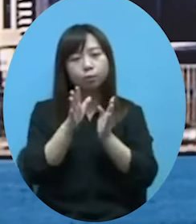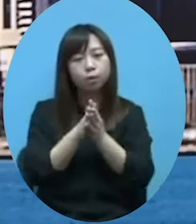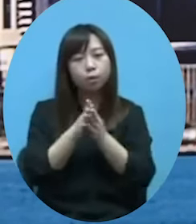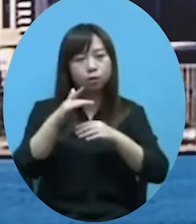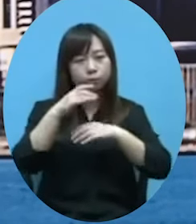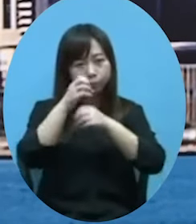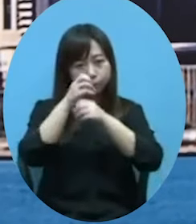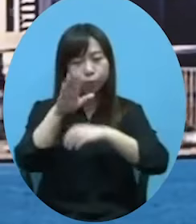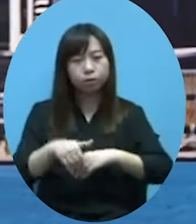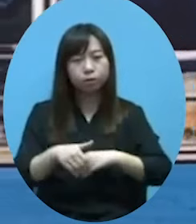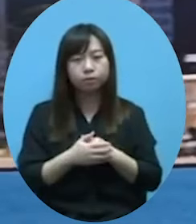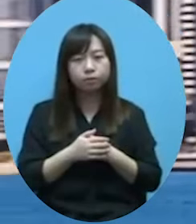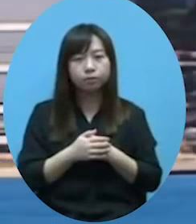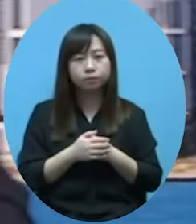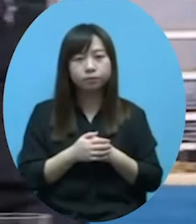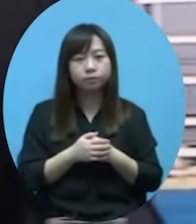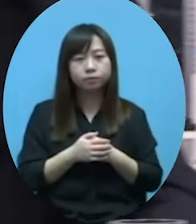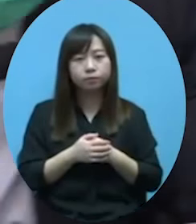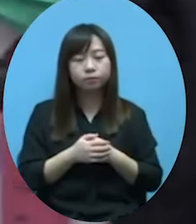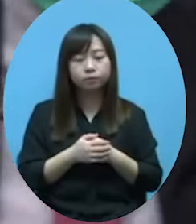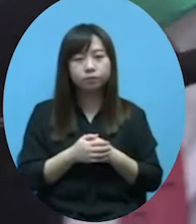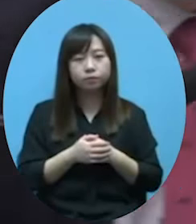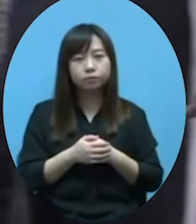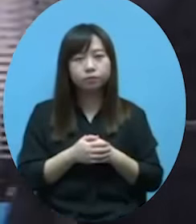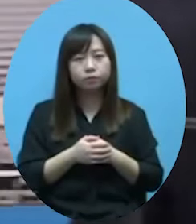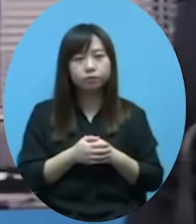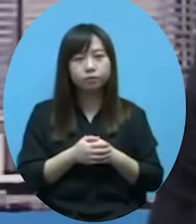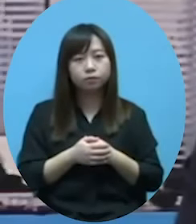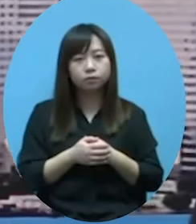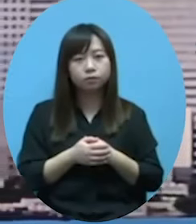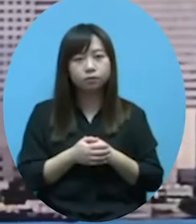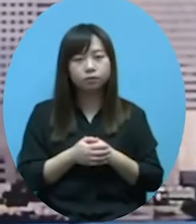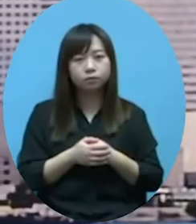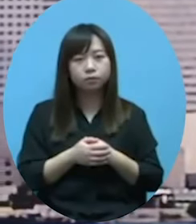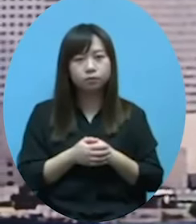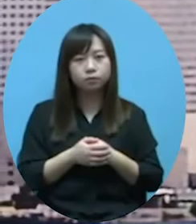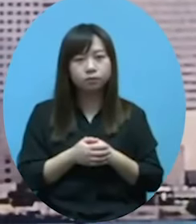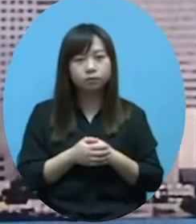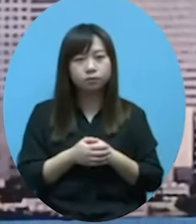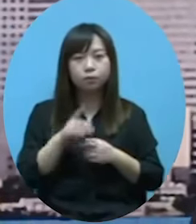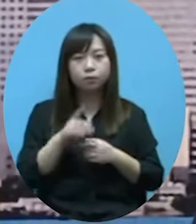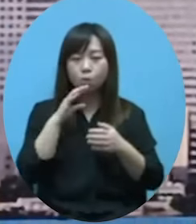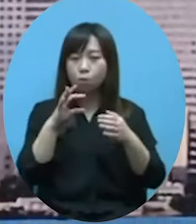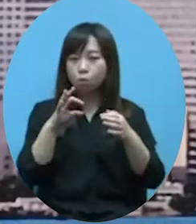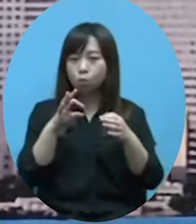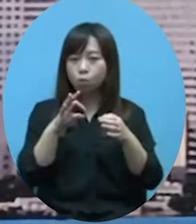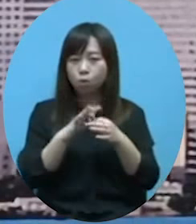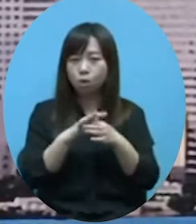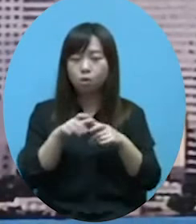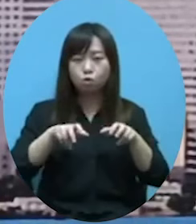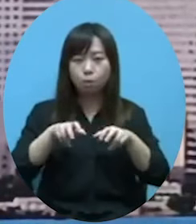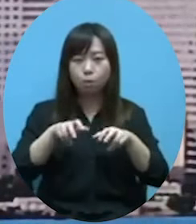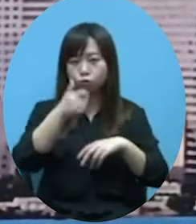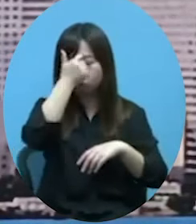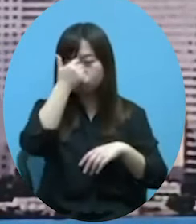your question about whether the pet owner should be panickedI definitely notI think the pet owner should not be panickedbecause